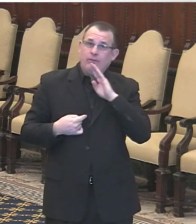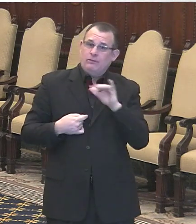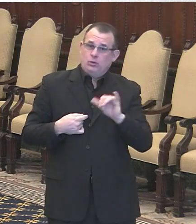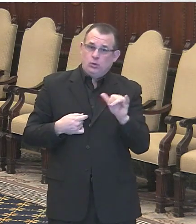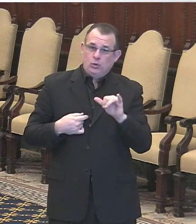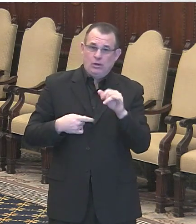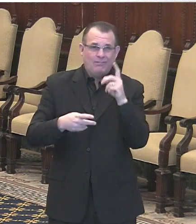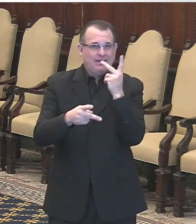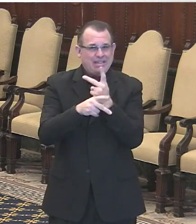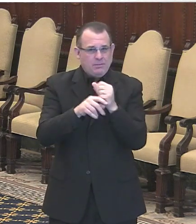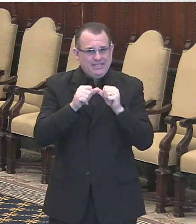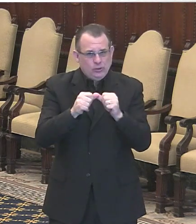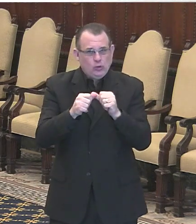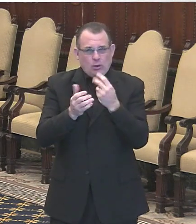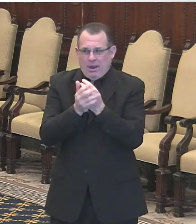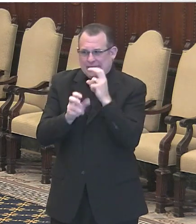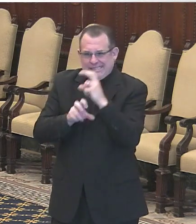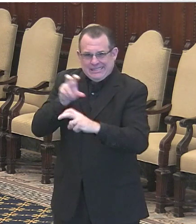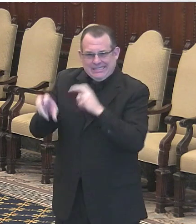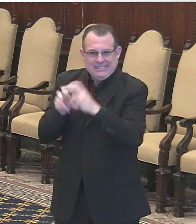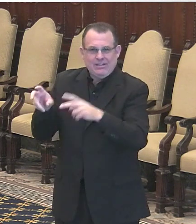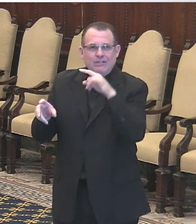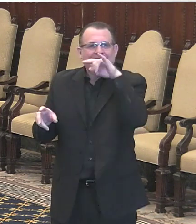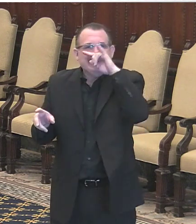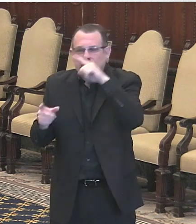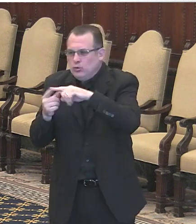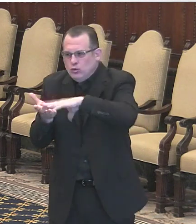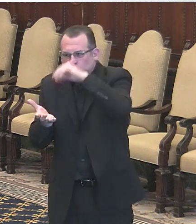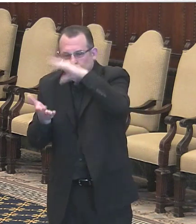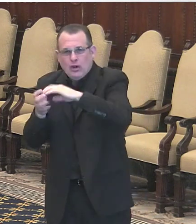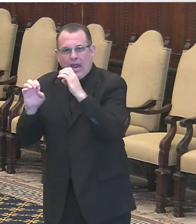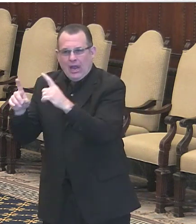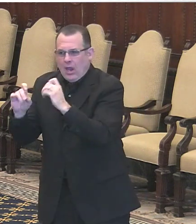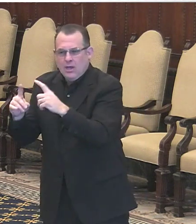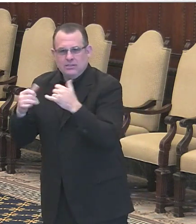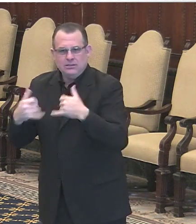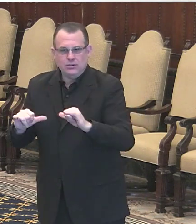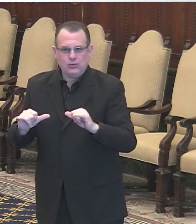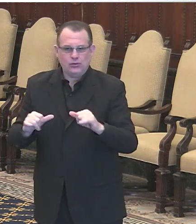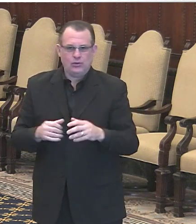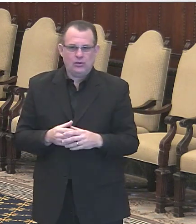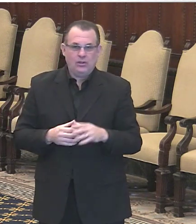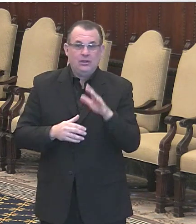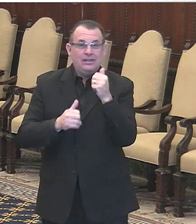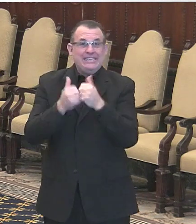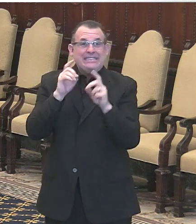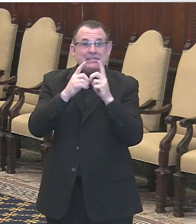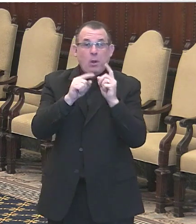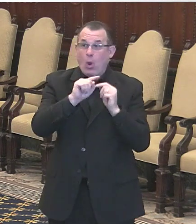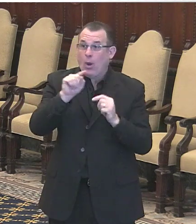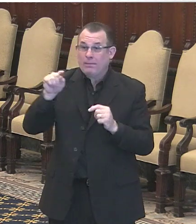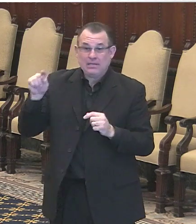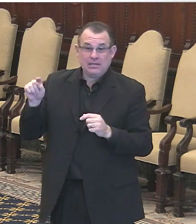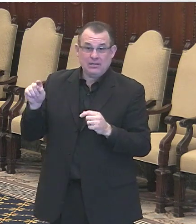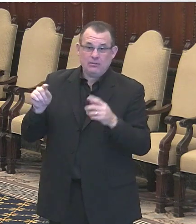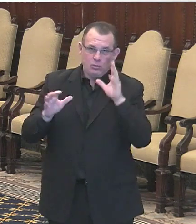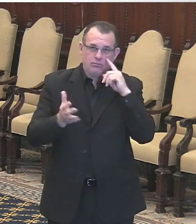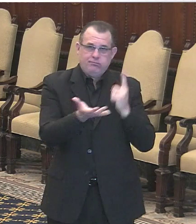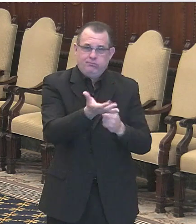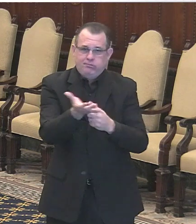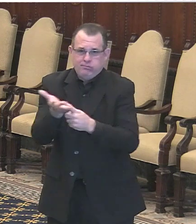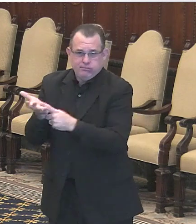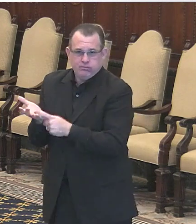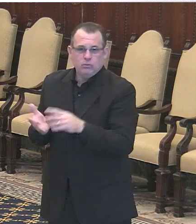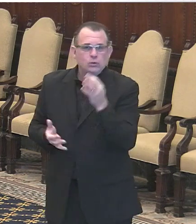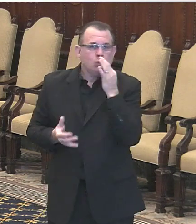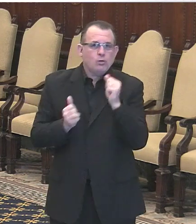our schools so our kids can learn. As far as each department is concerned, we will have that discussion over a shortened period of time with